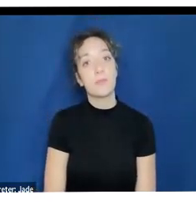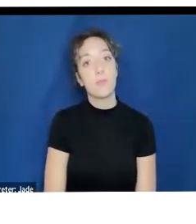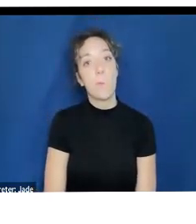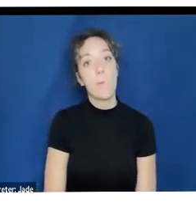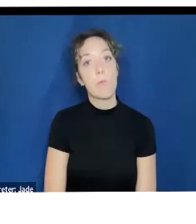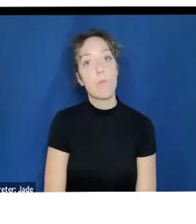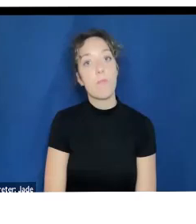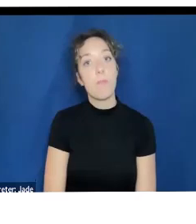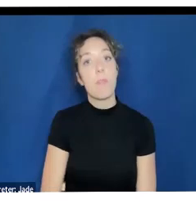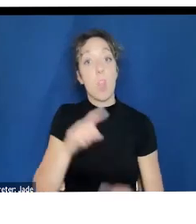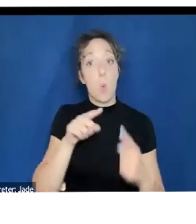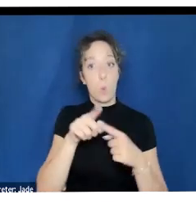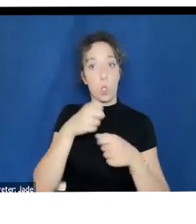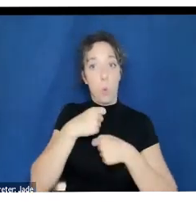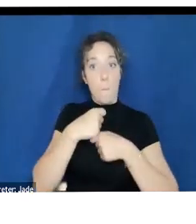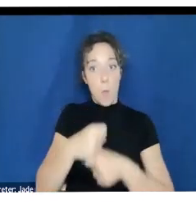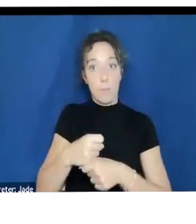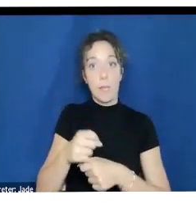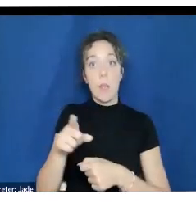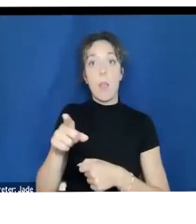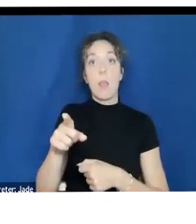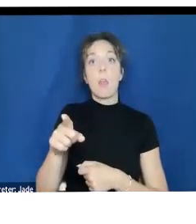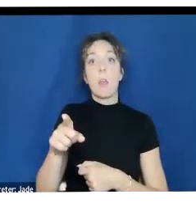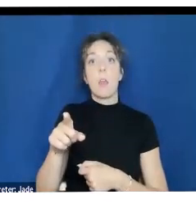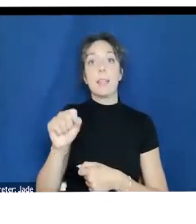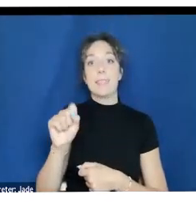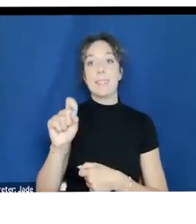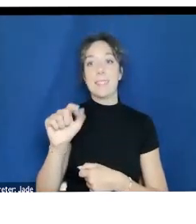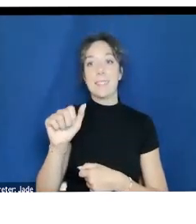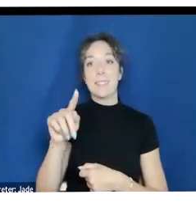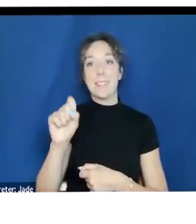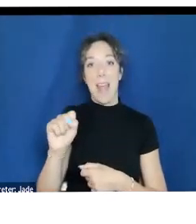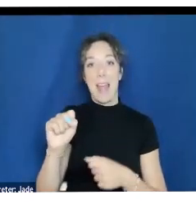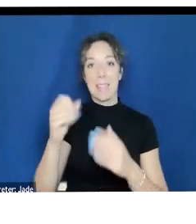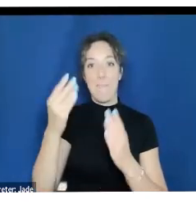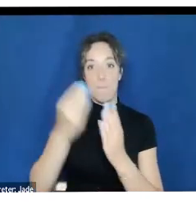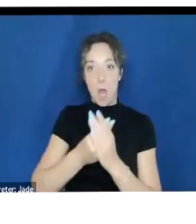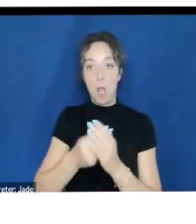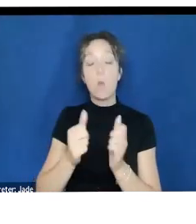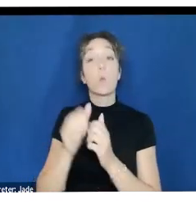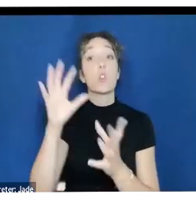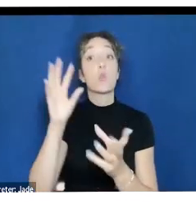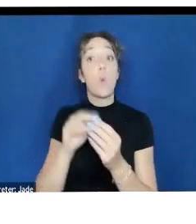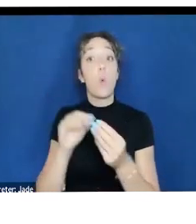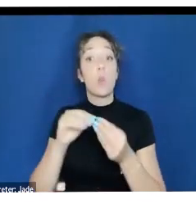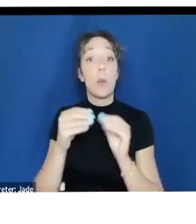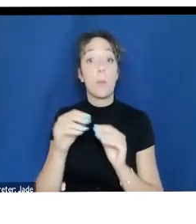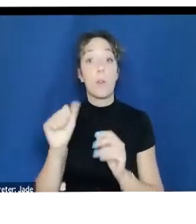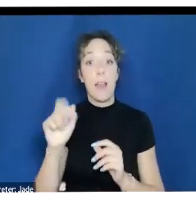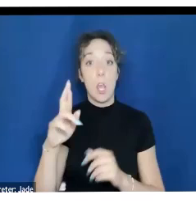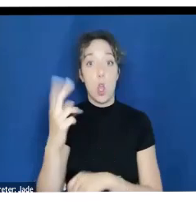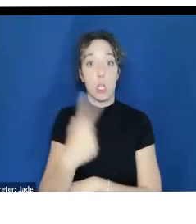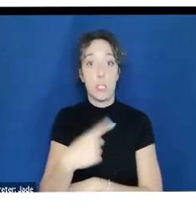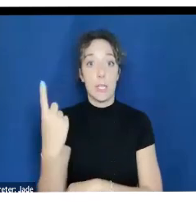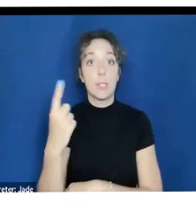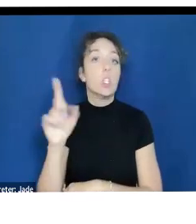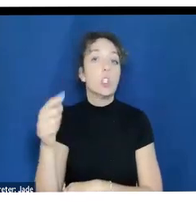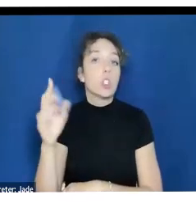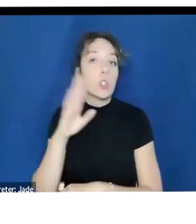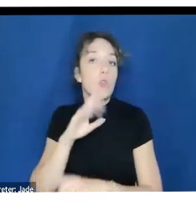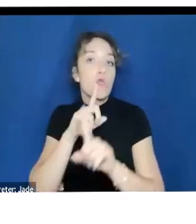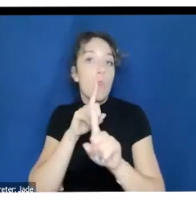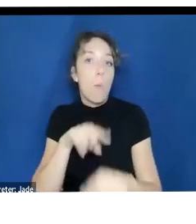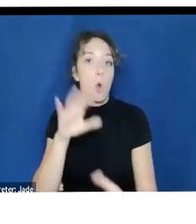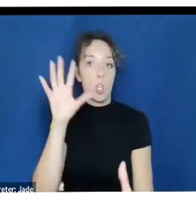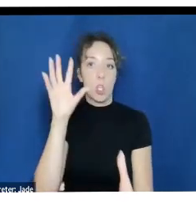you populate the stats file with the total number of AR days, you're just going to be reporting the total day.